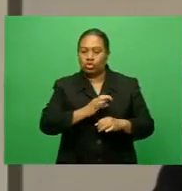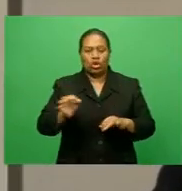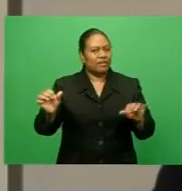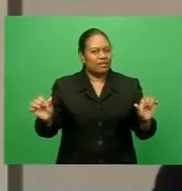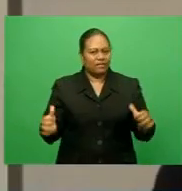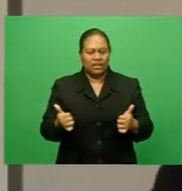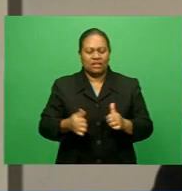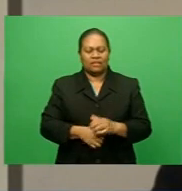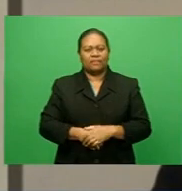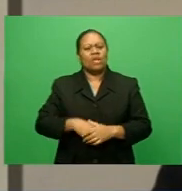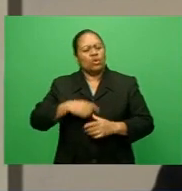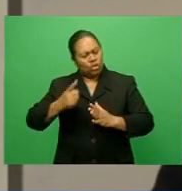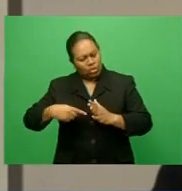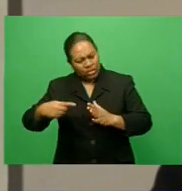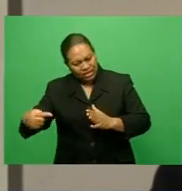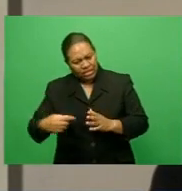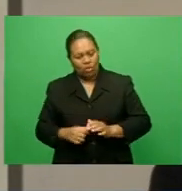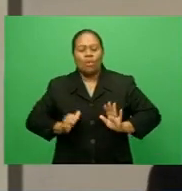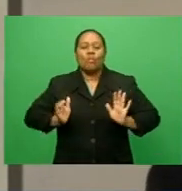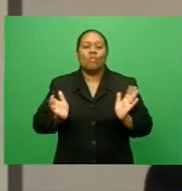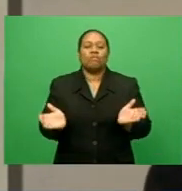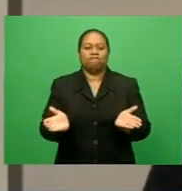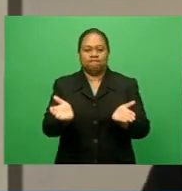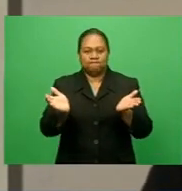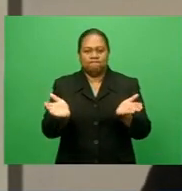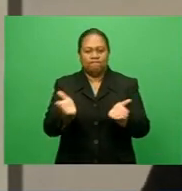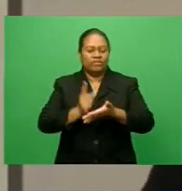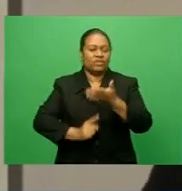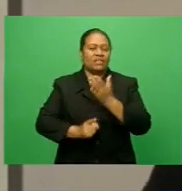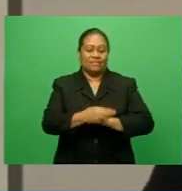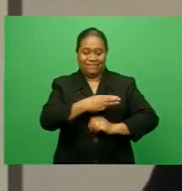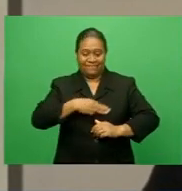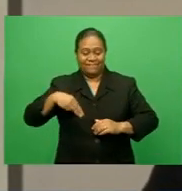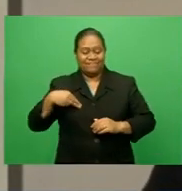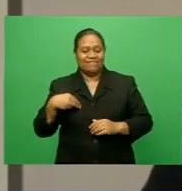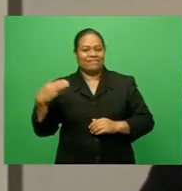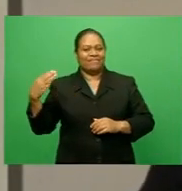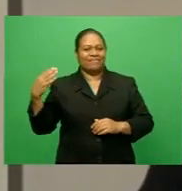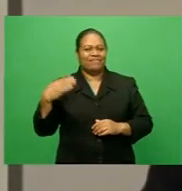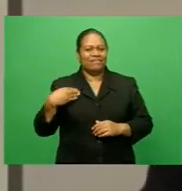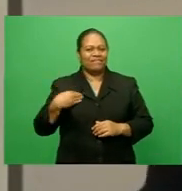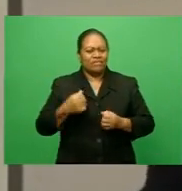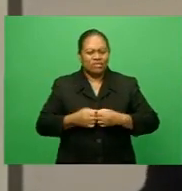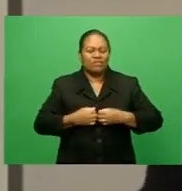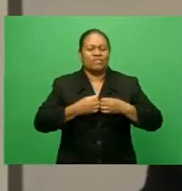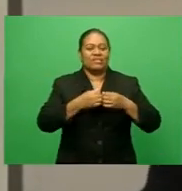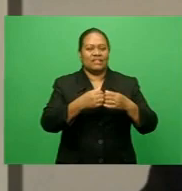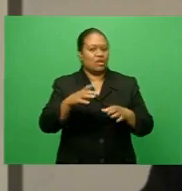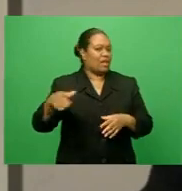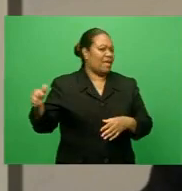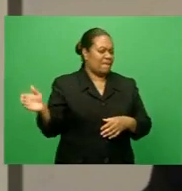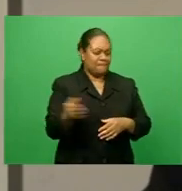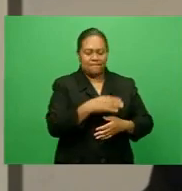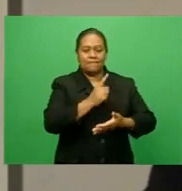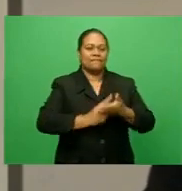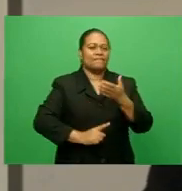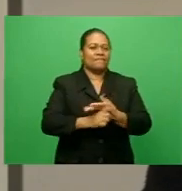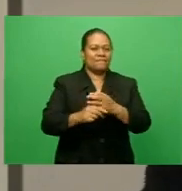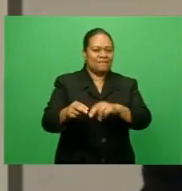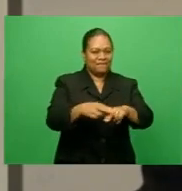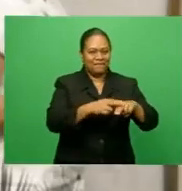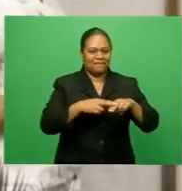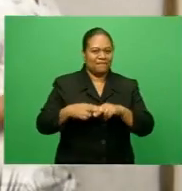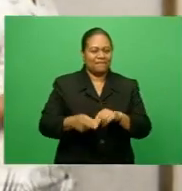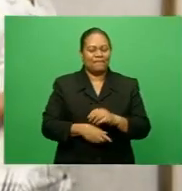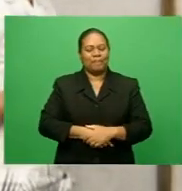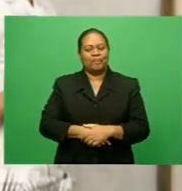and continue to push this issue with our Minister of Health staff all over Fiji, that we should never involve